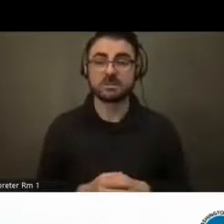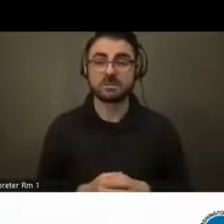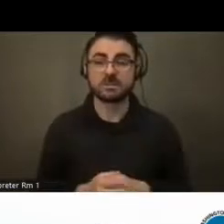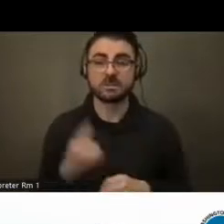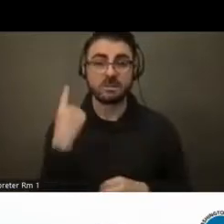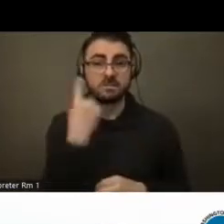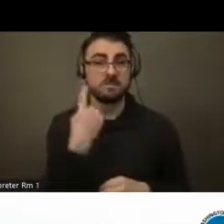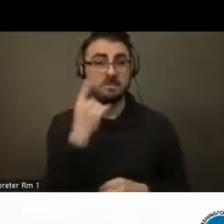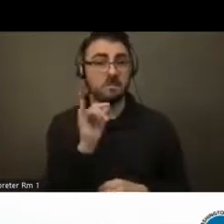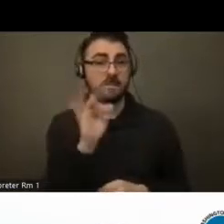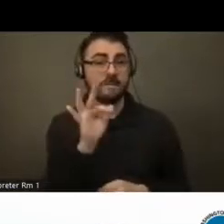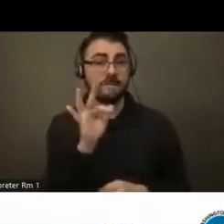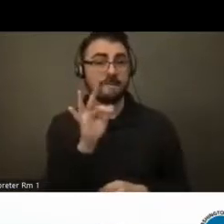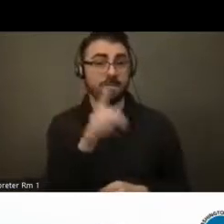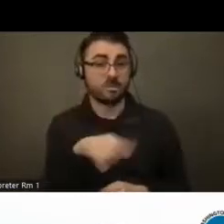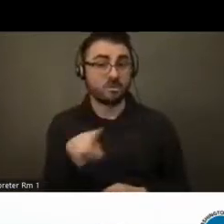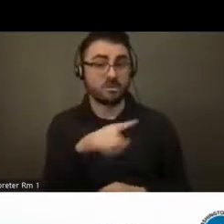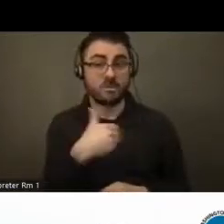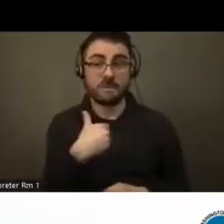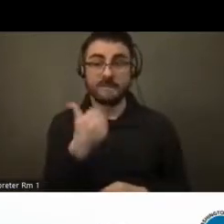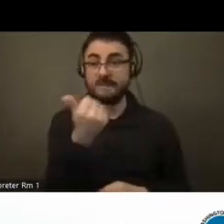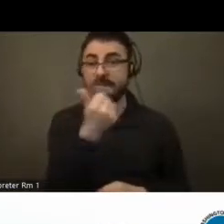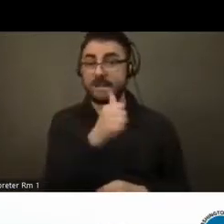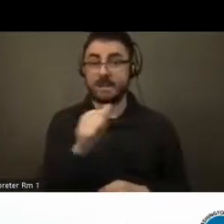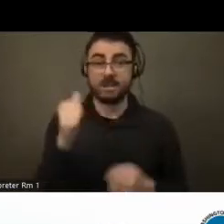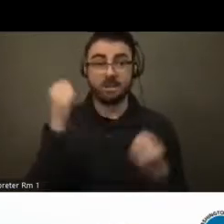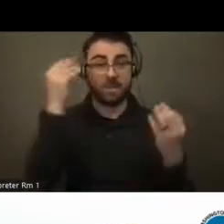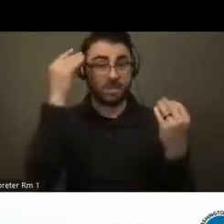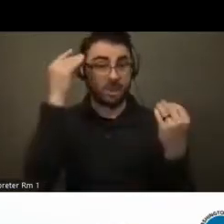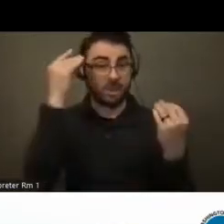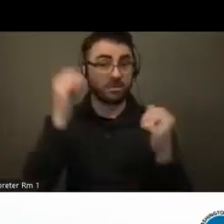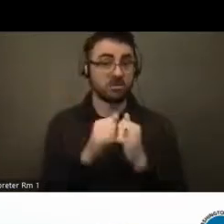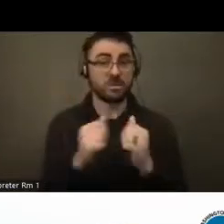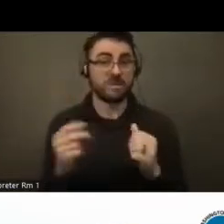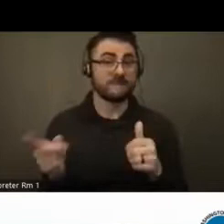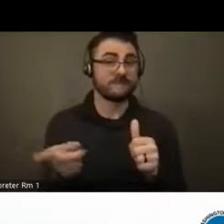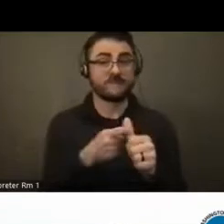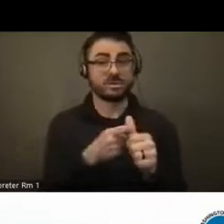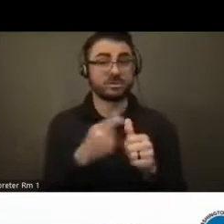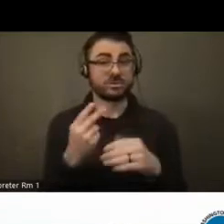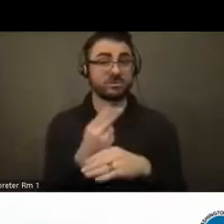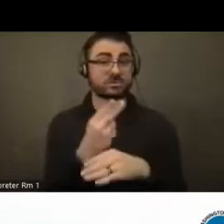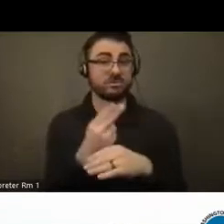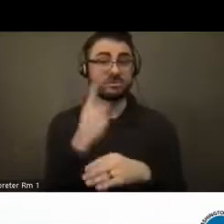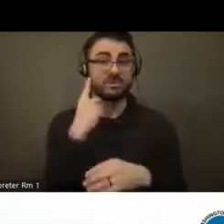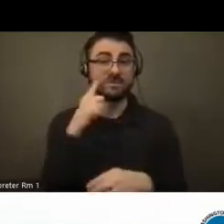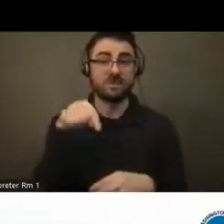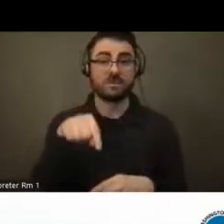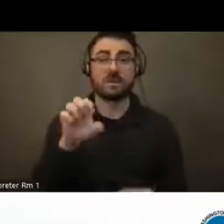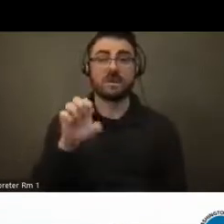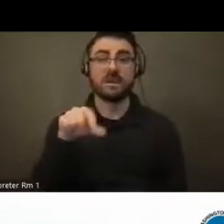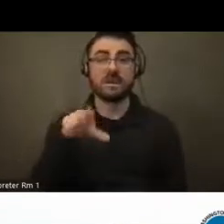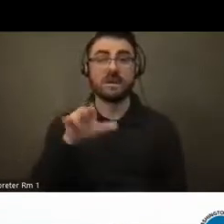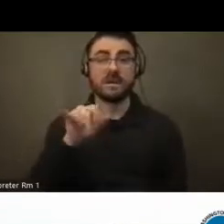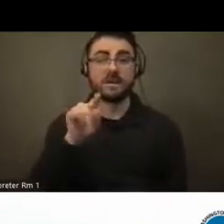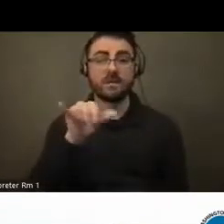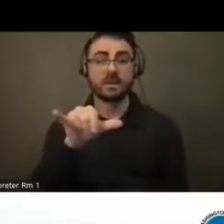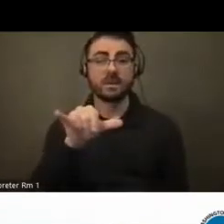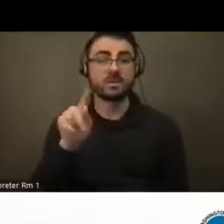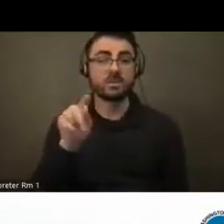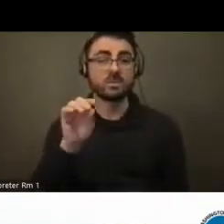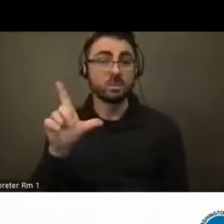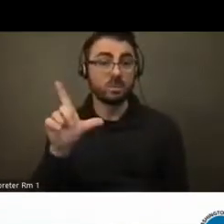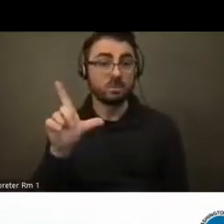for us about our first ever use with the equity tool. This is a whole new space